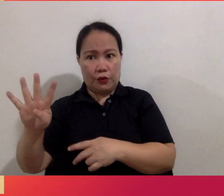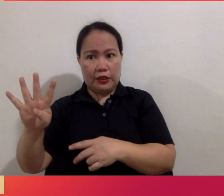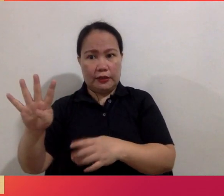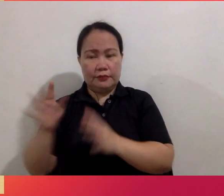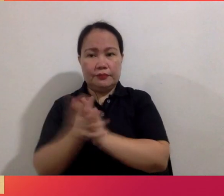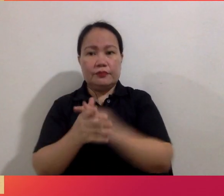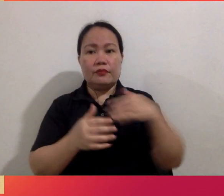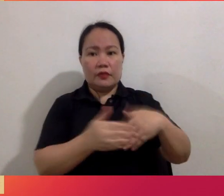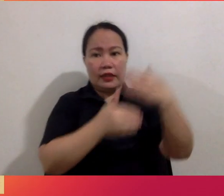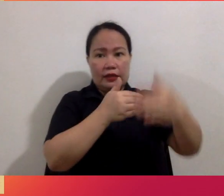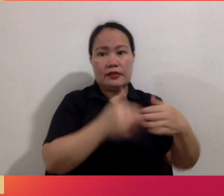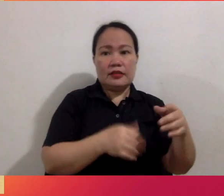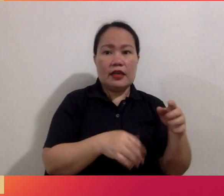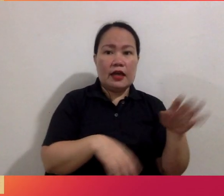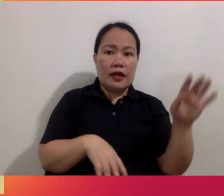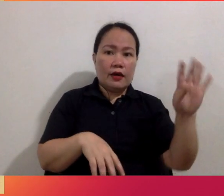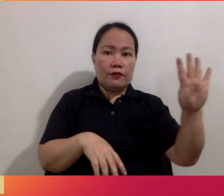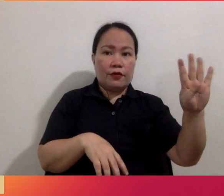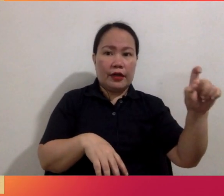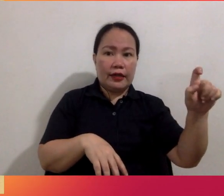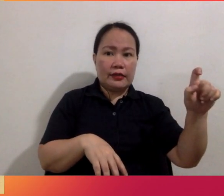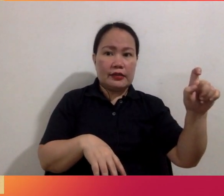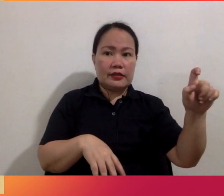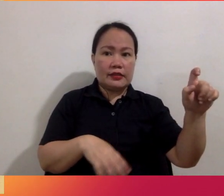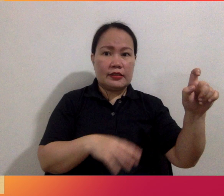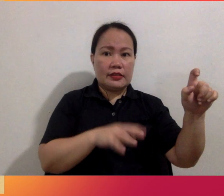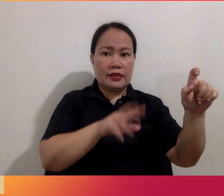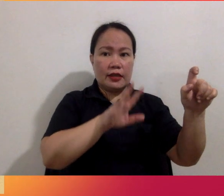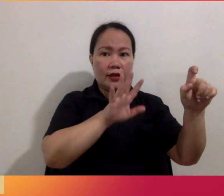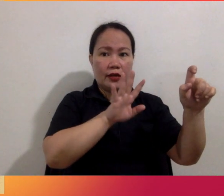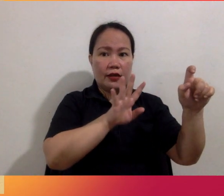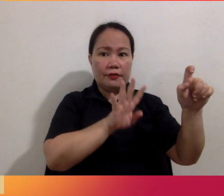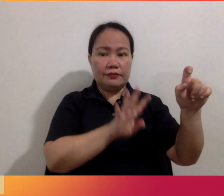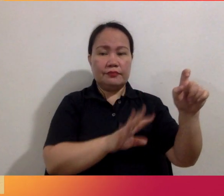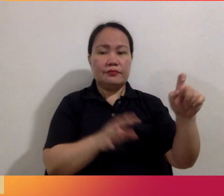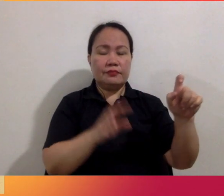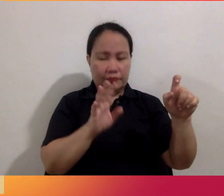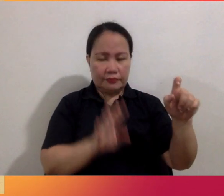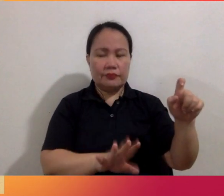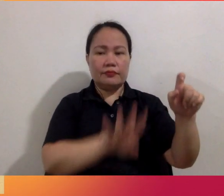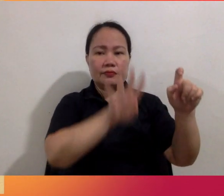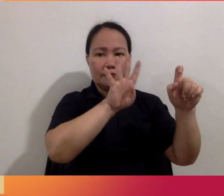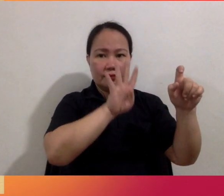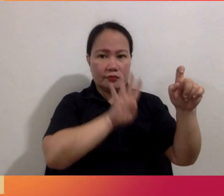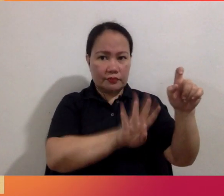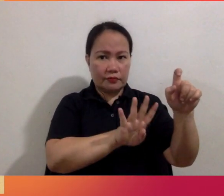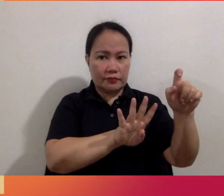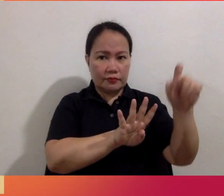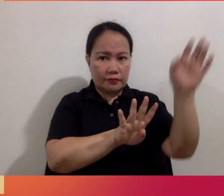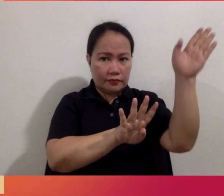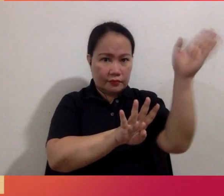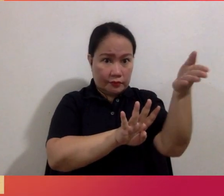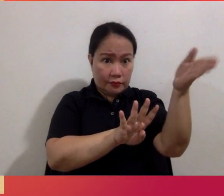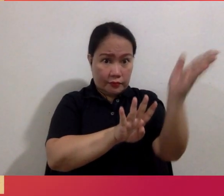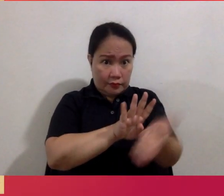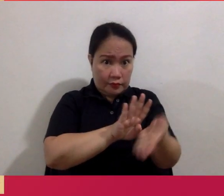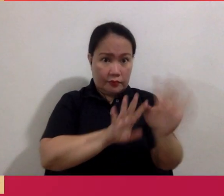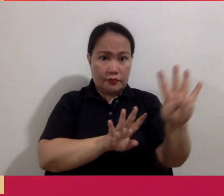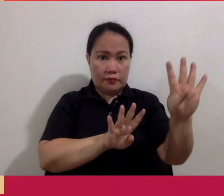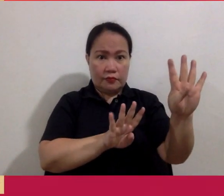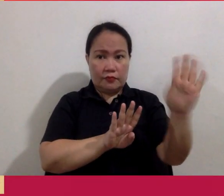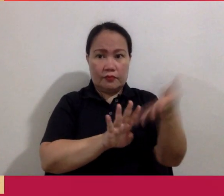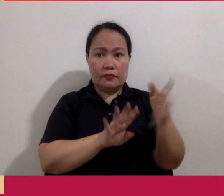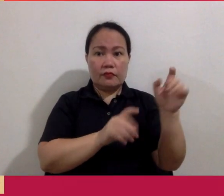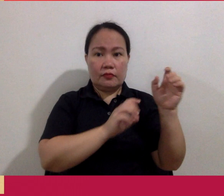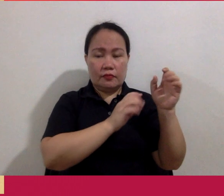that is 24. Next, multiply natin si 4x kay x minus 3 over 4. So,